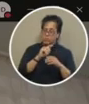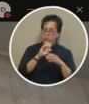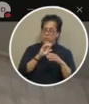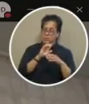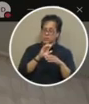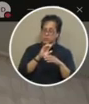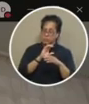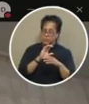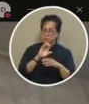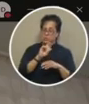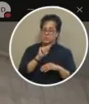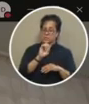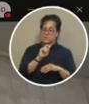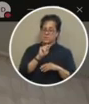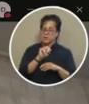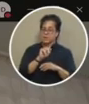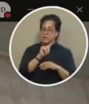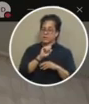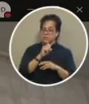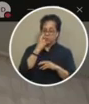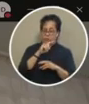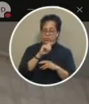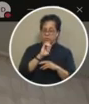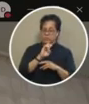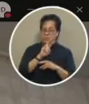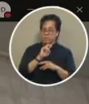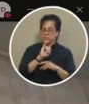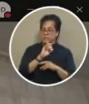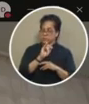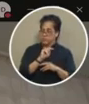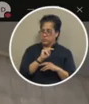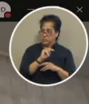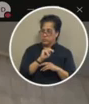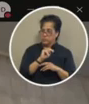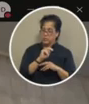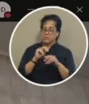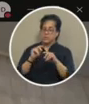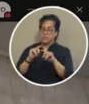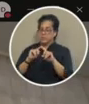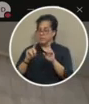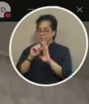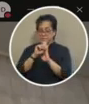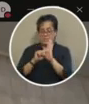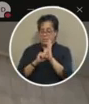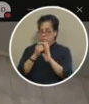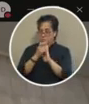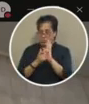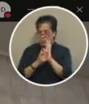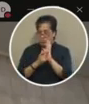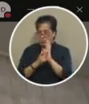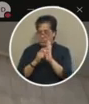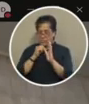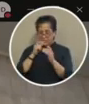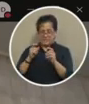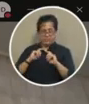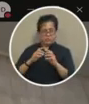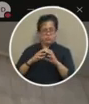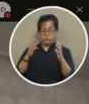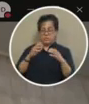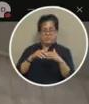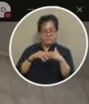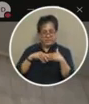commercial tenants in terms of evictions. However, state law doesn't afford us as much